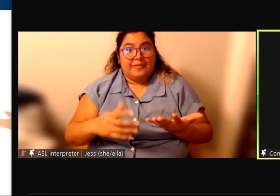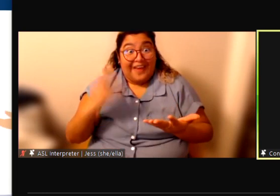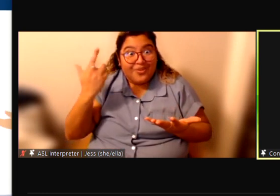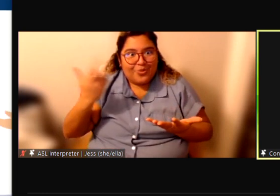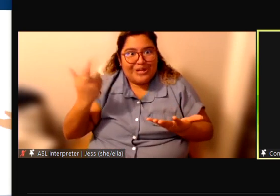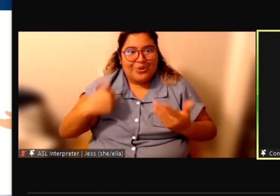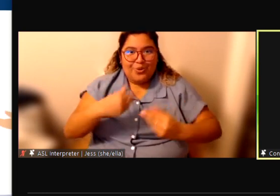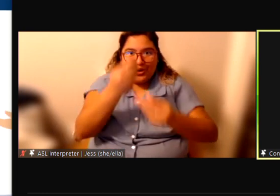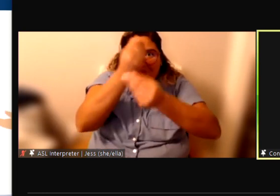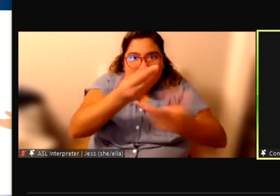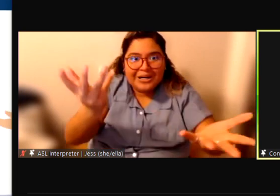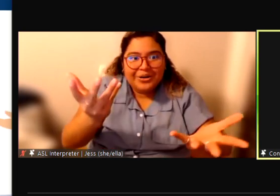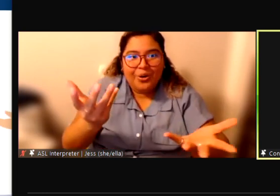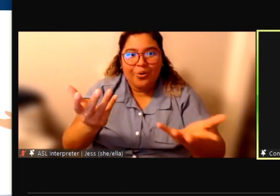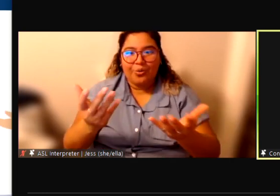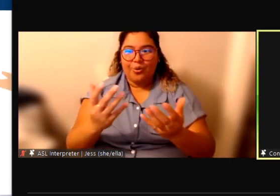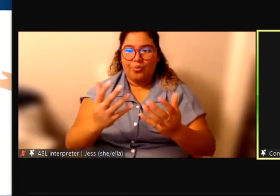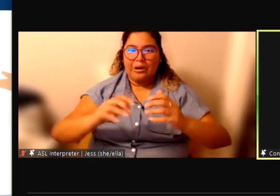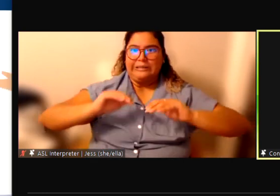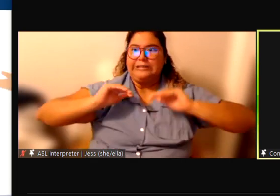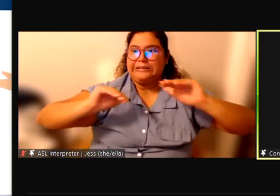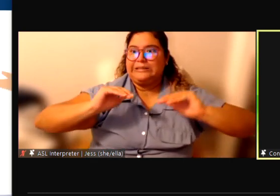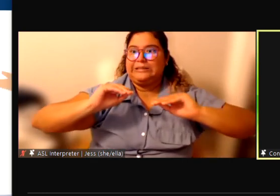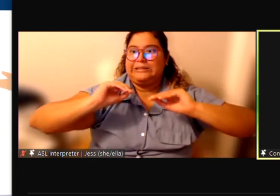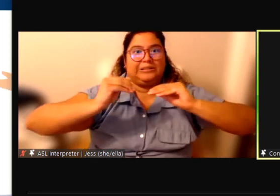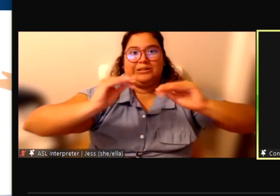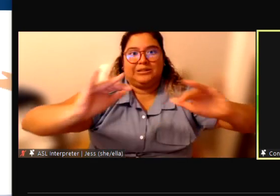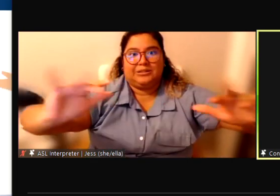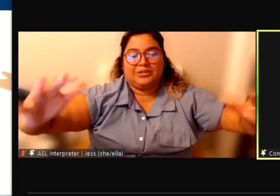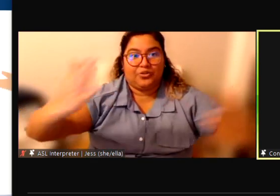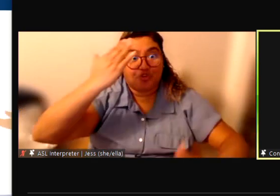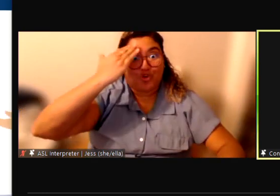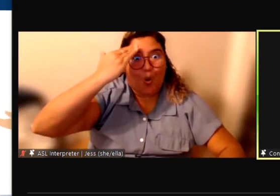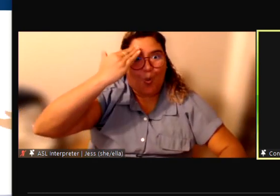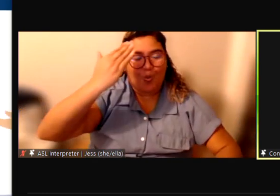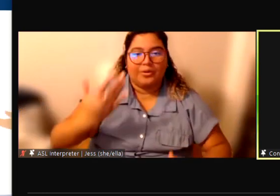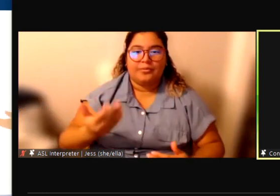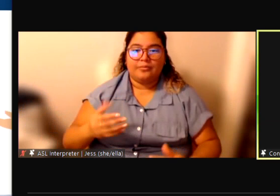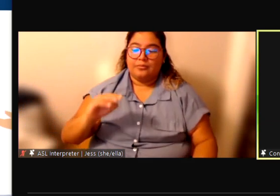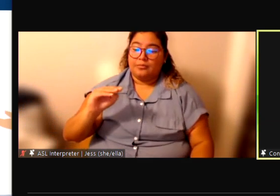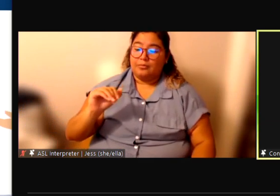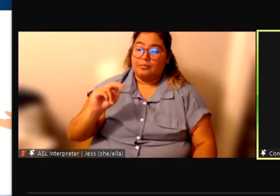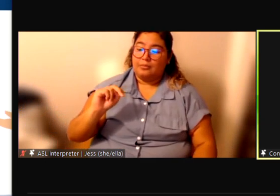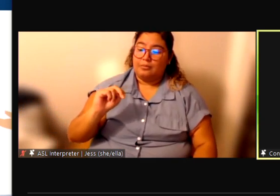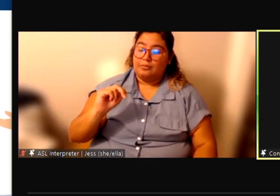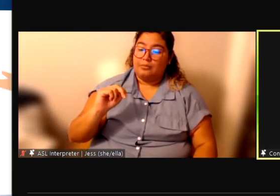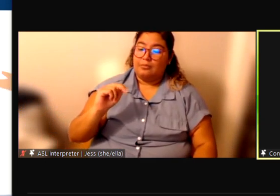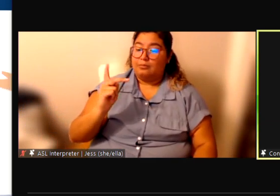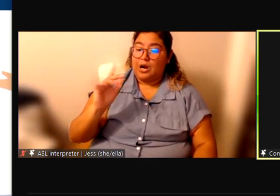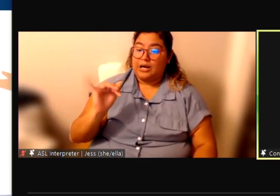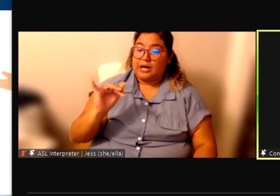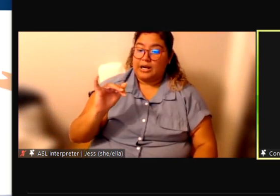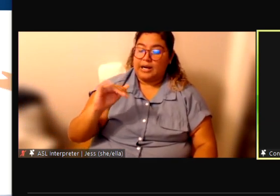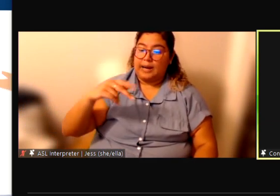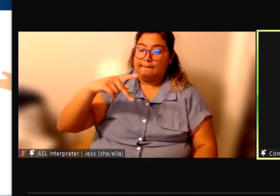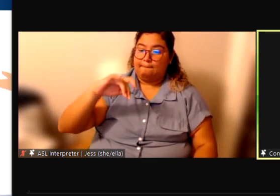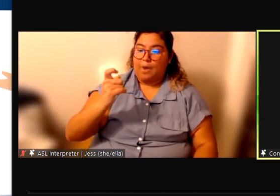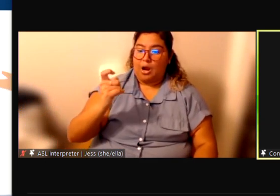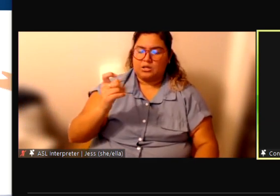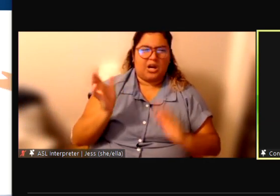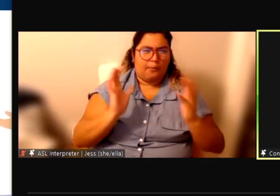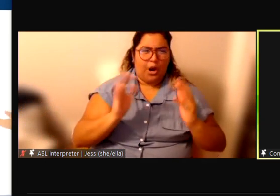and the reason we want to get this message out. Monkeypox is not as transmissible as COVID, and it